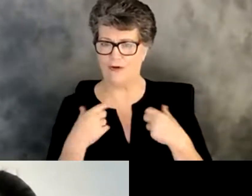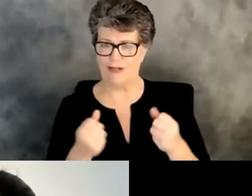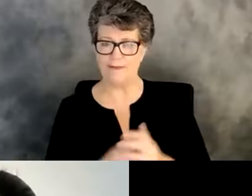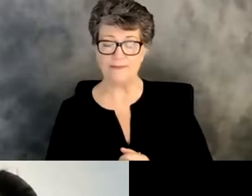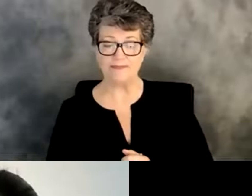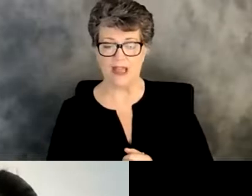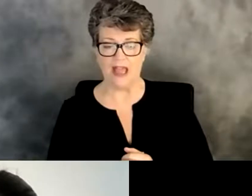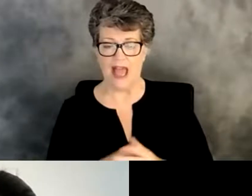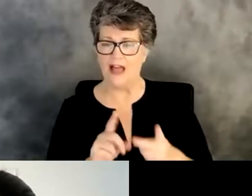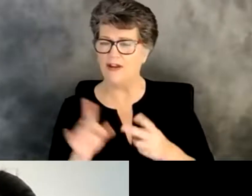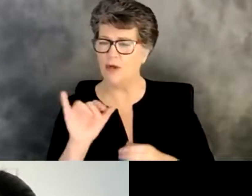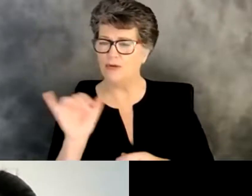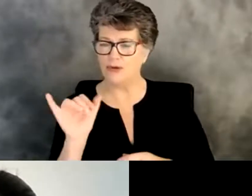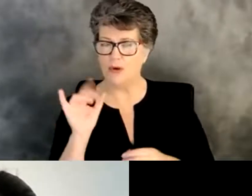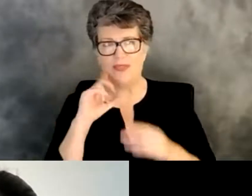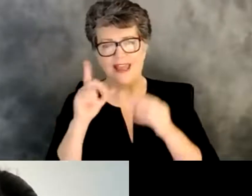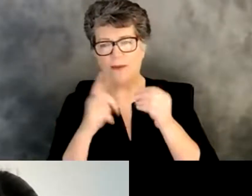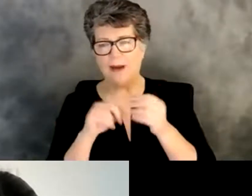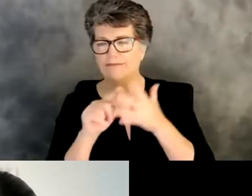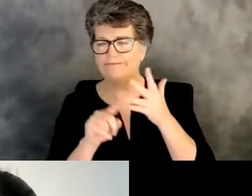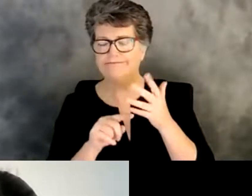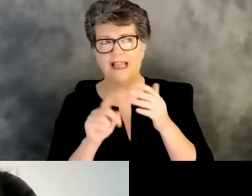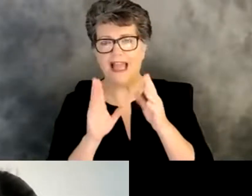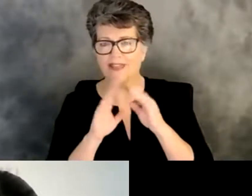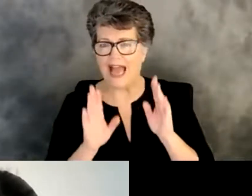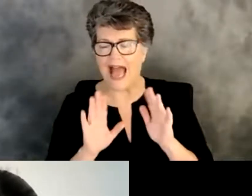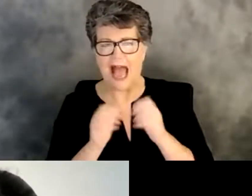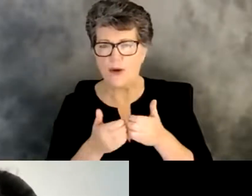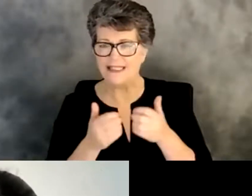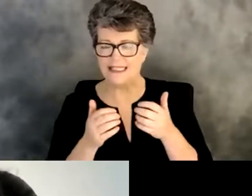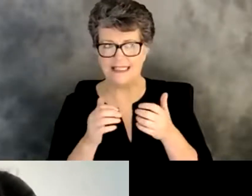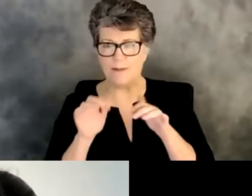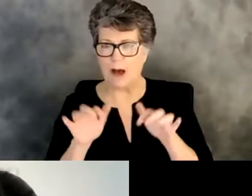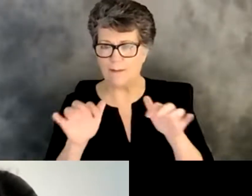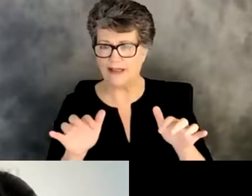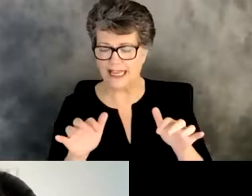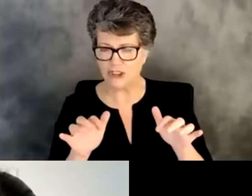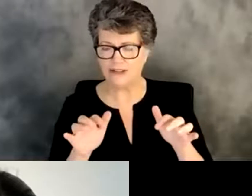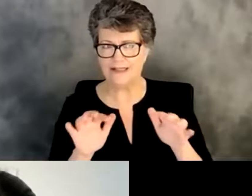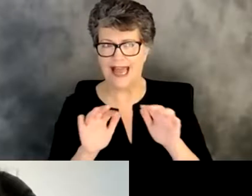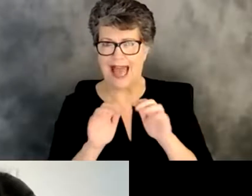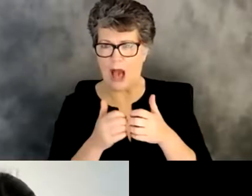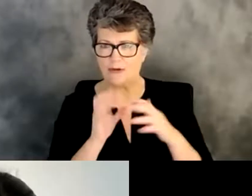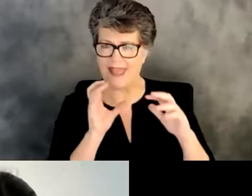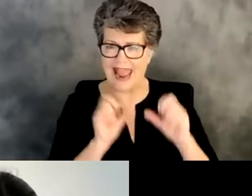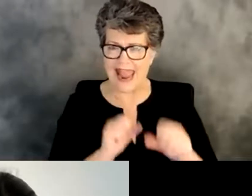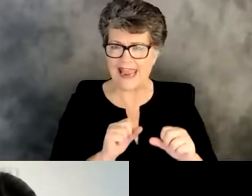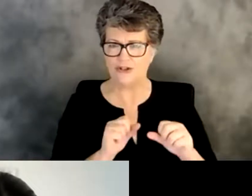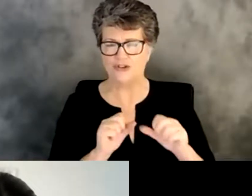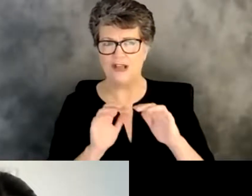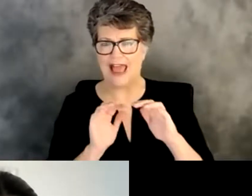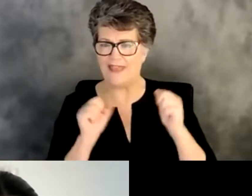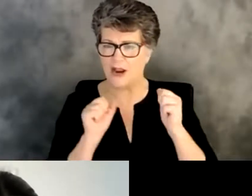think just thinking about through all of these, you know, how is this a population health approach, and how is this a multi-sectoral approach, particularly at the